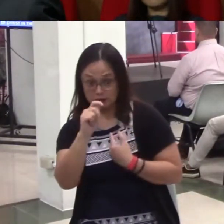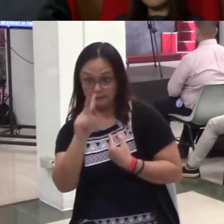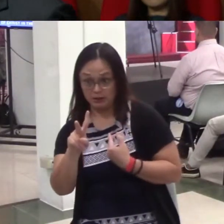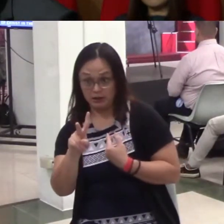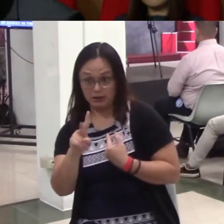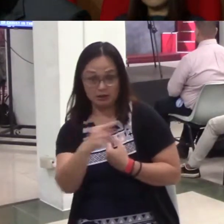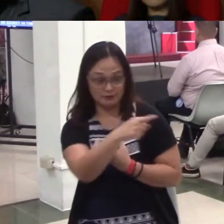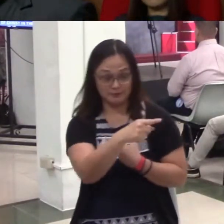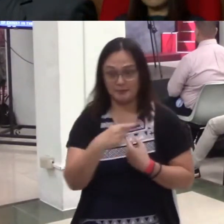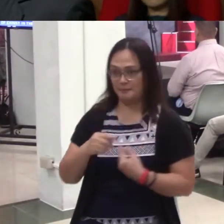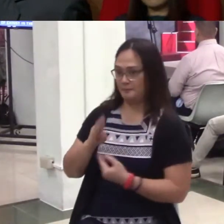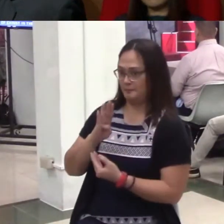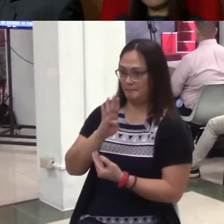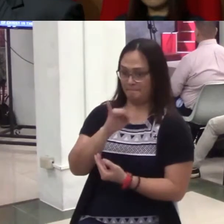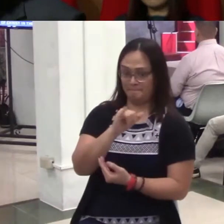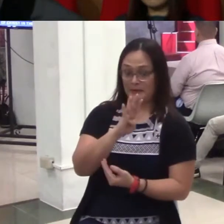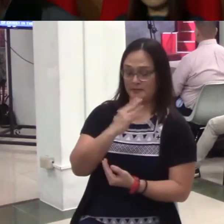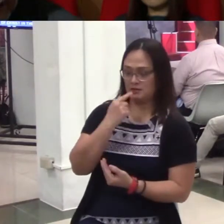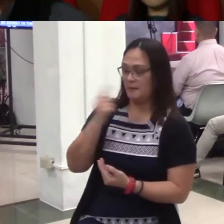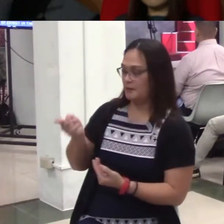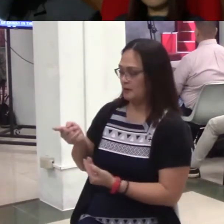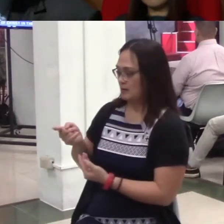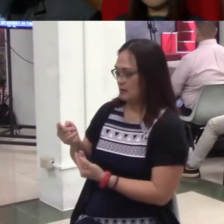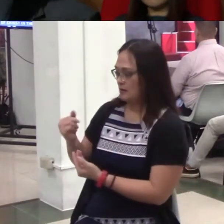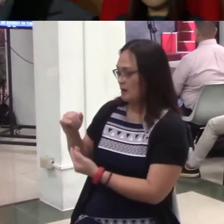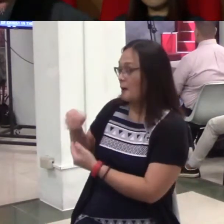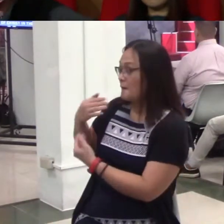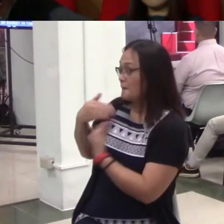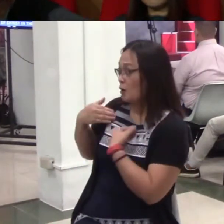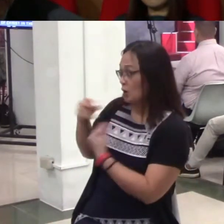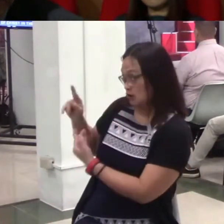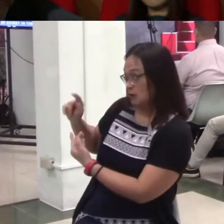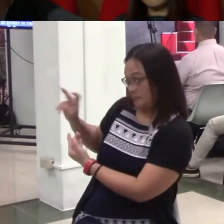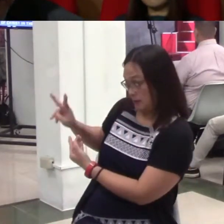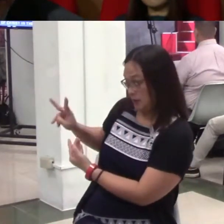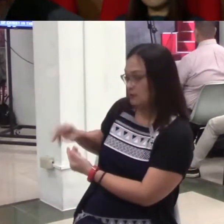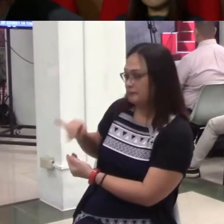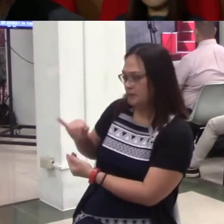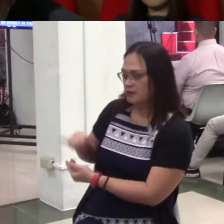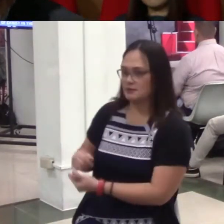Mag-usap tayo. Tutulungan kita sa ministry mo.